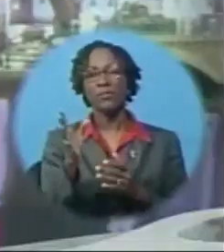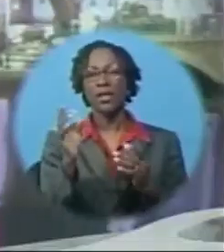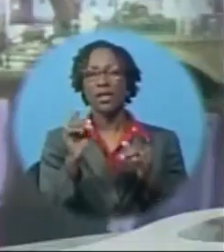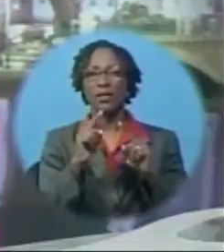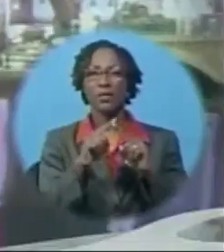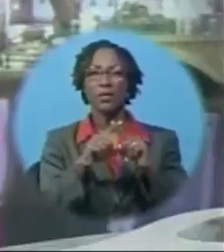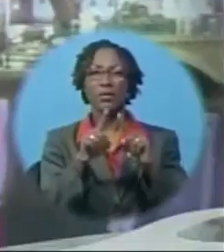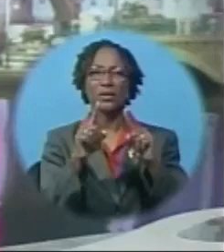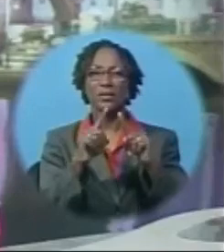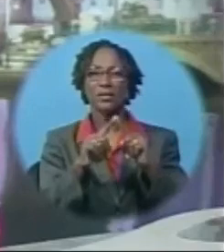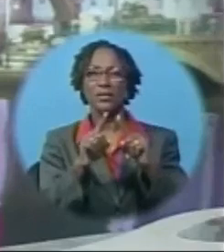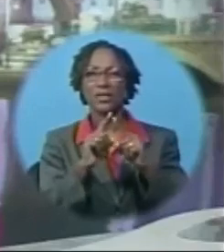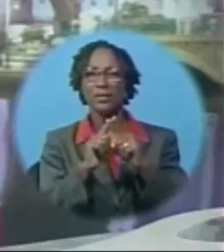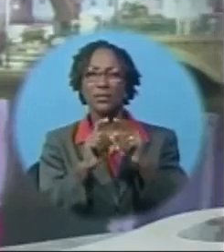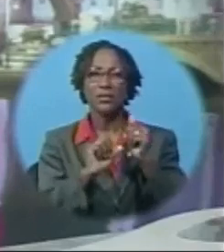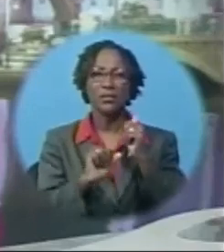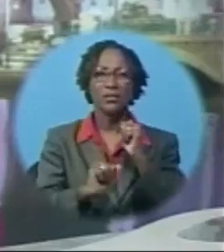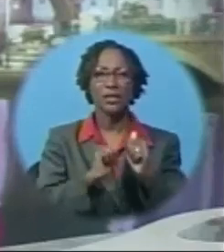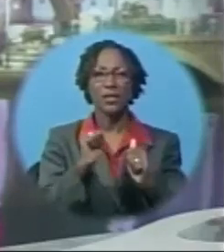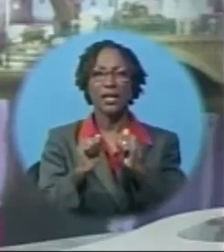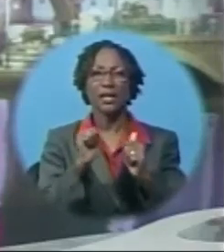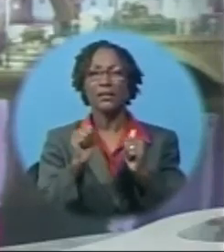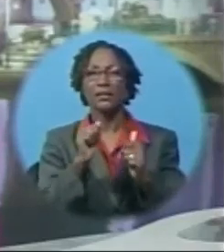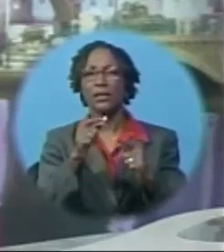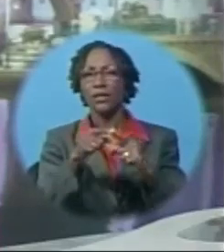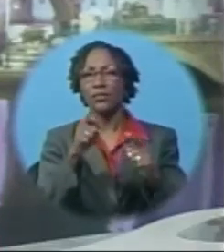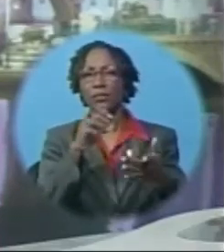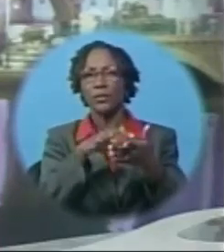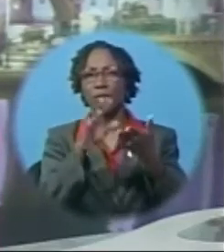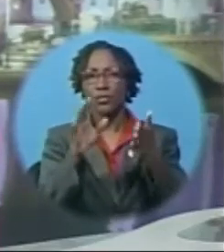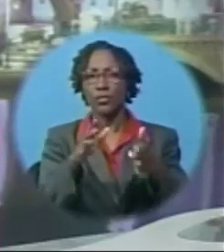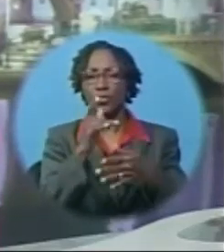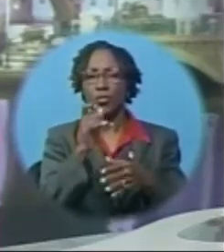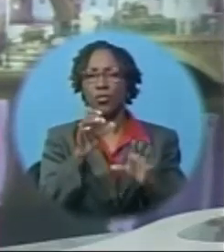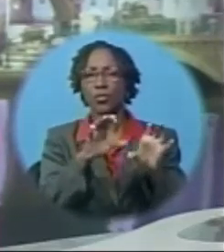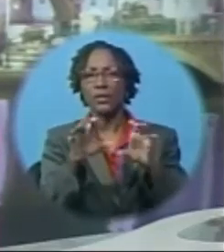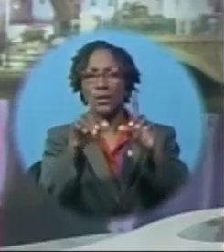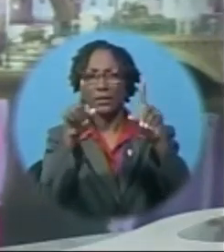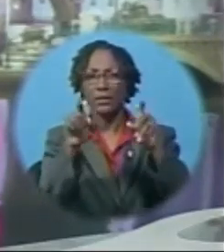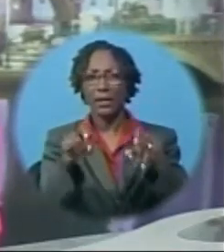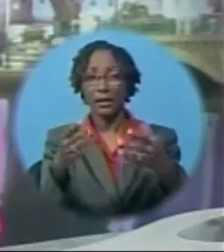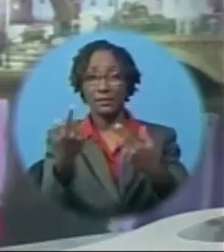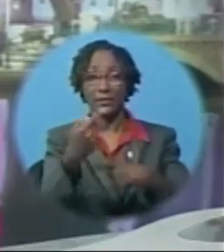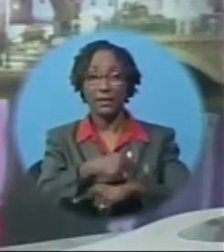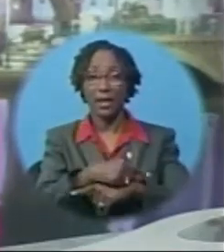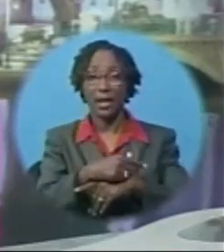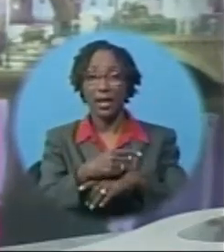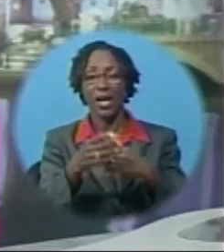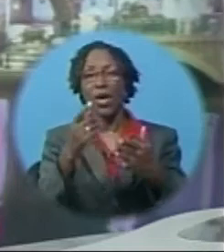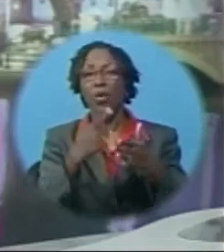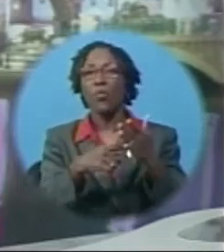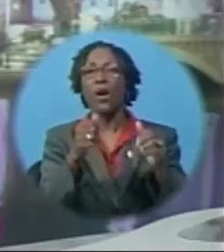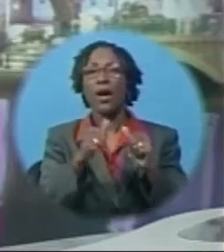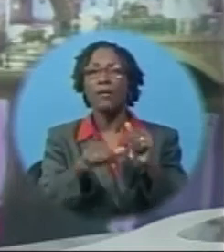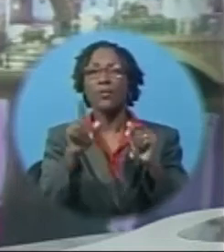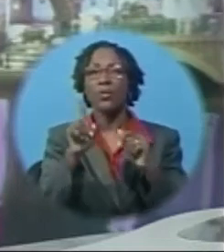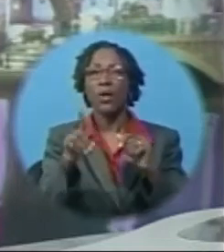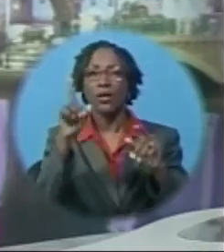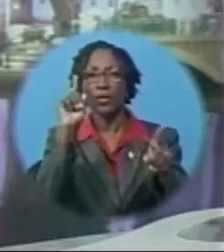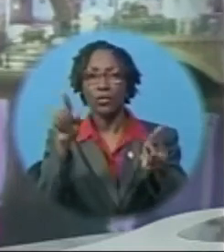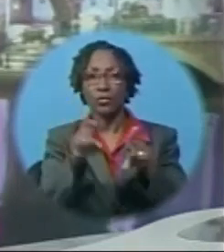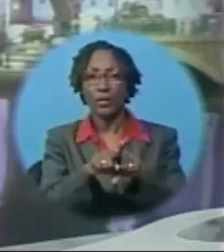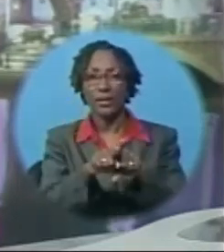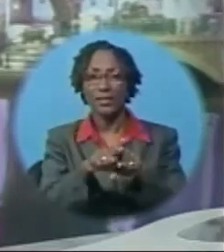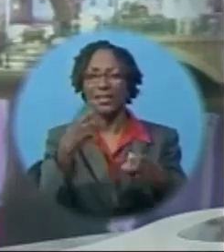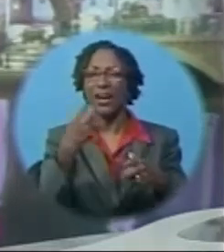Thanks, Kishmar. And when it was all over, there were mixed reactions from the students. However, what everyone can agree on is the